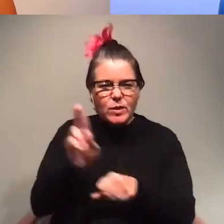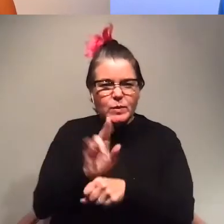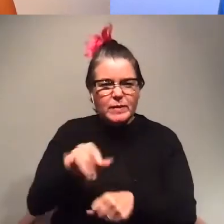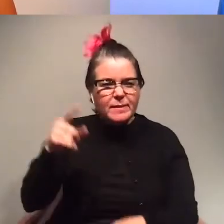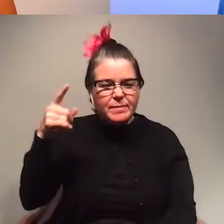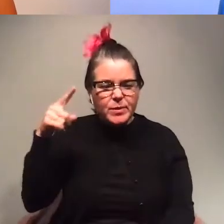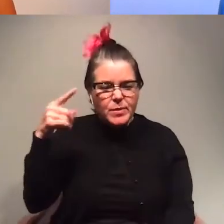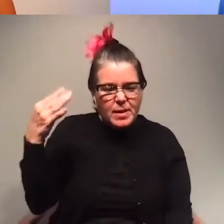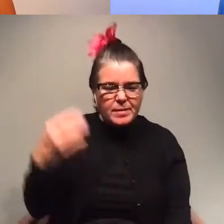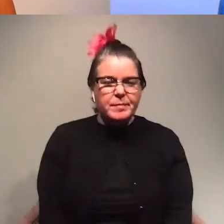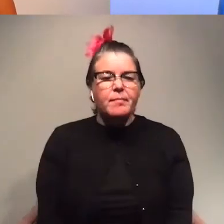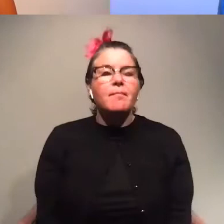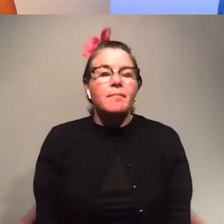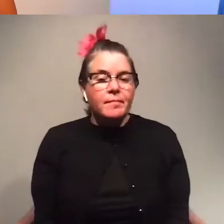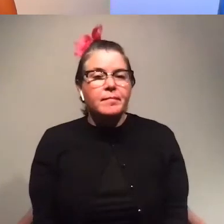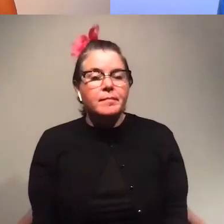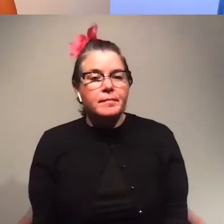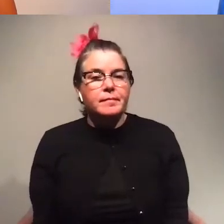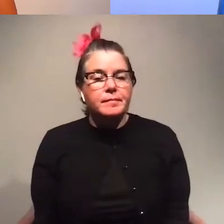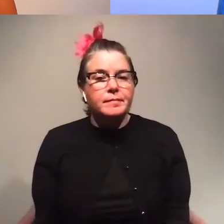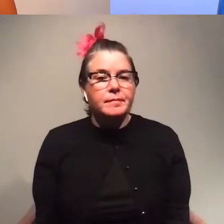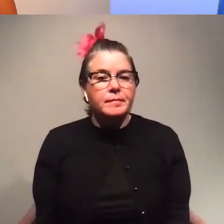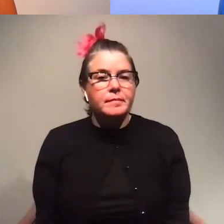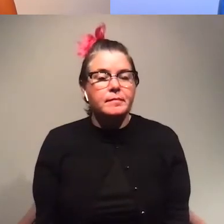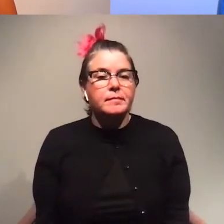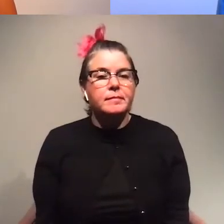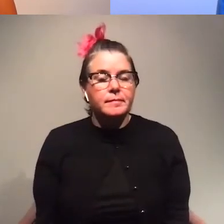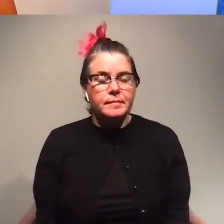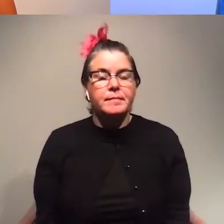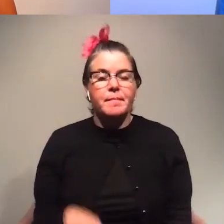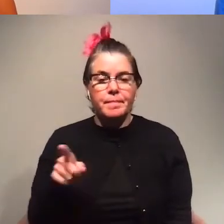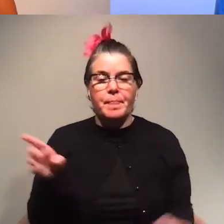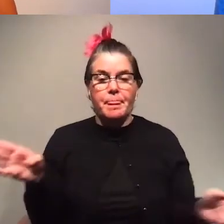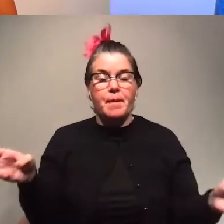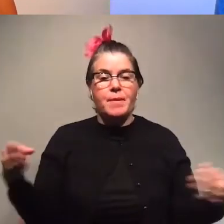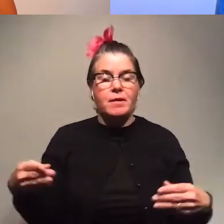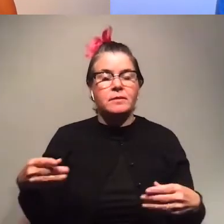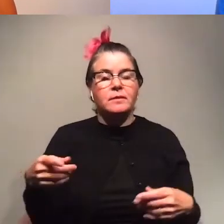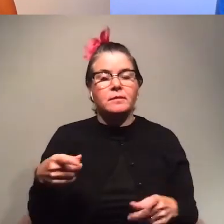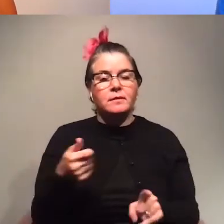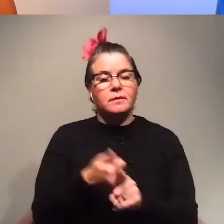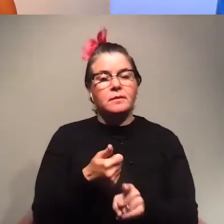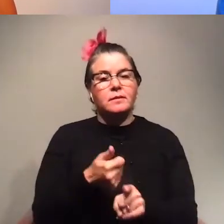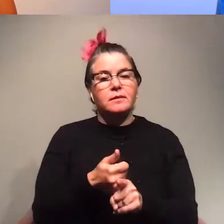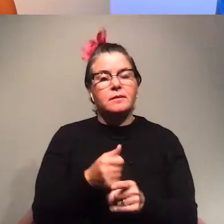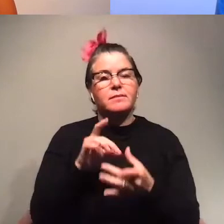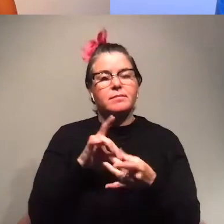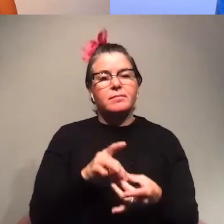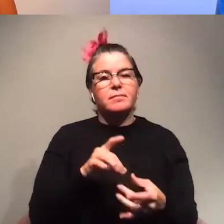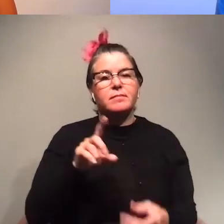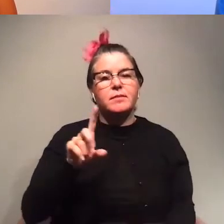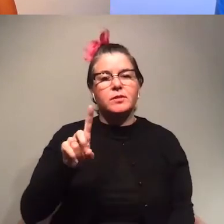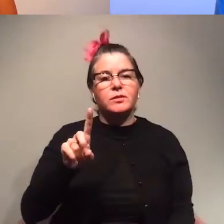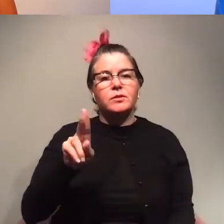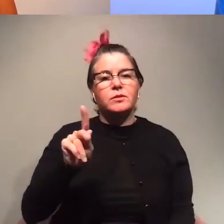work? Yeah, these mesocosm boxes are a part of what Duke's called SAINT,